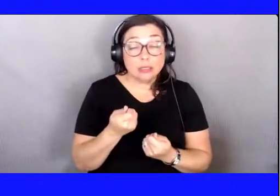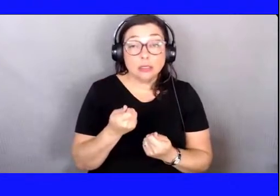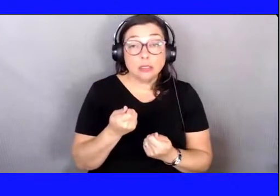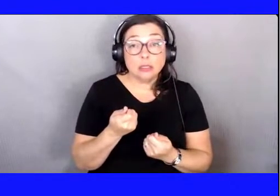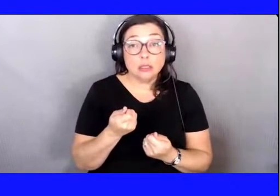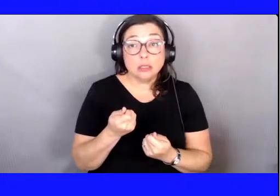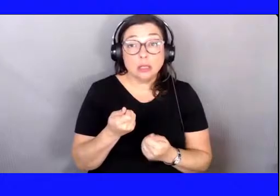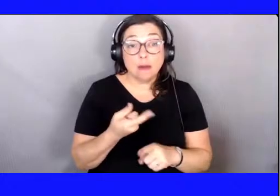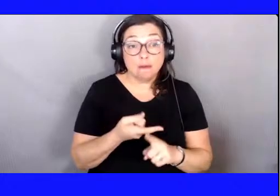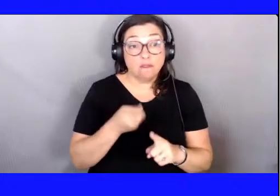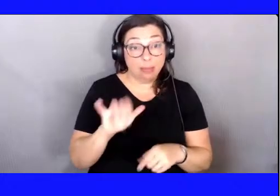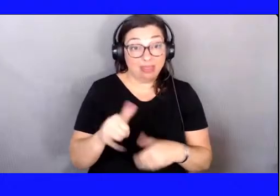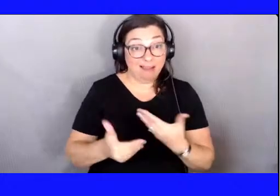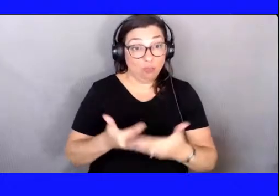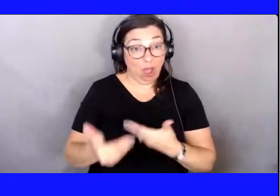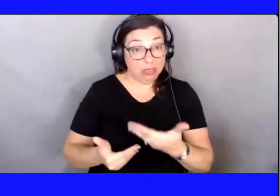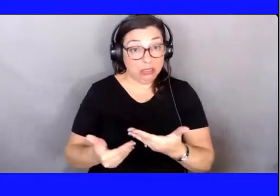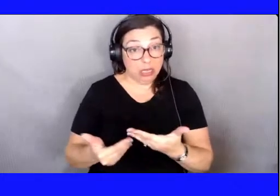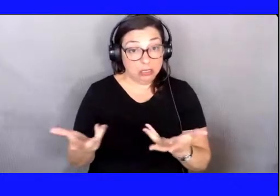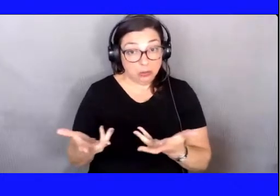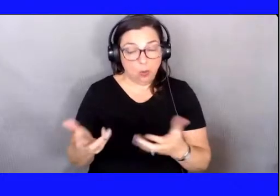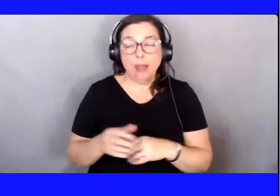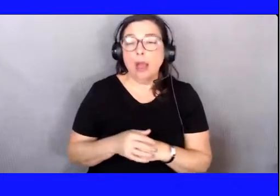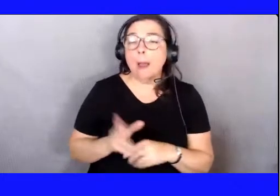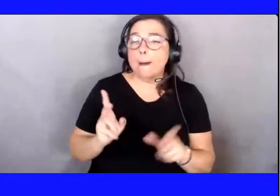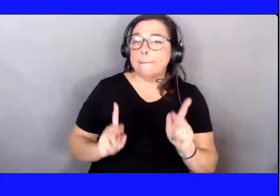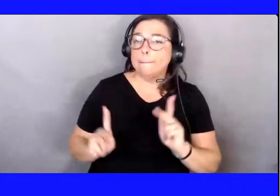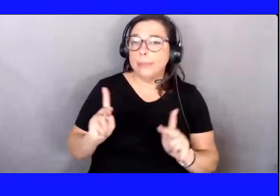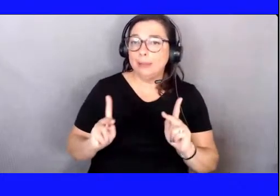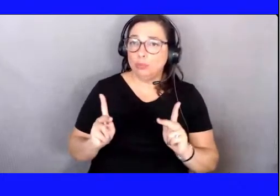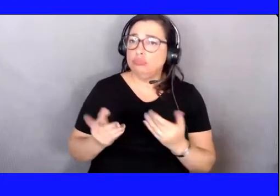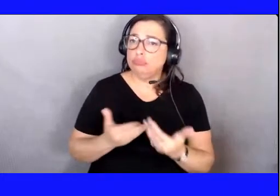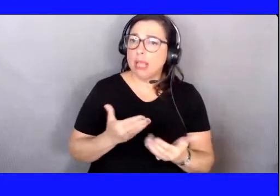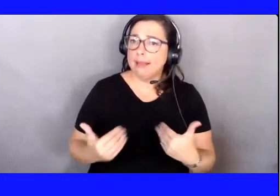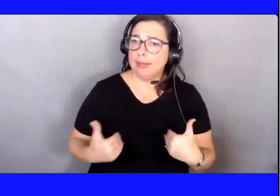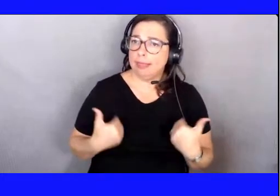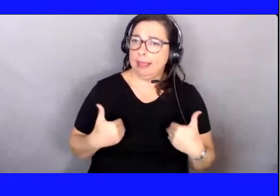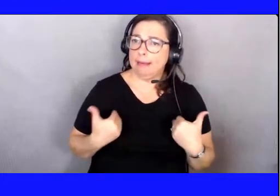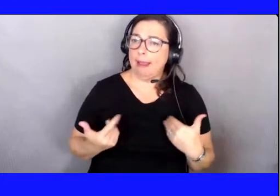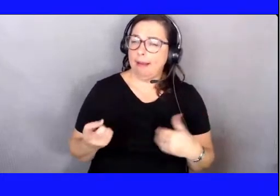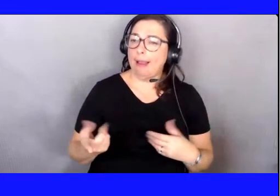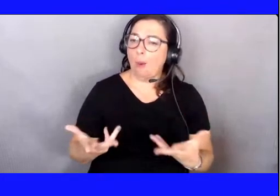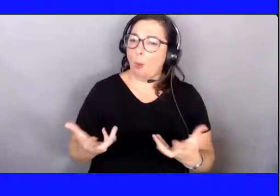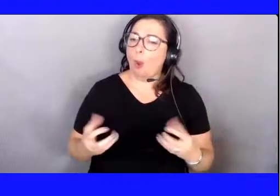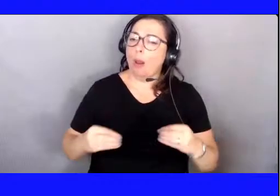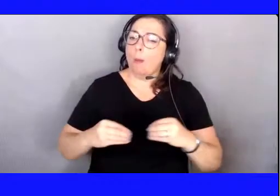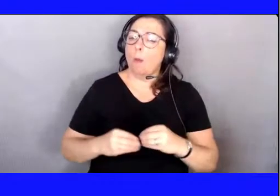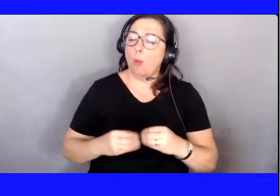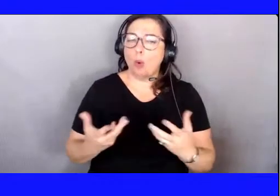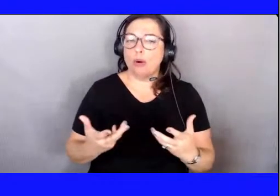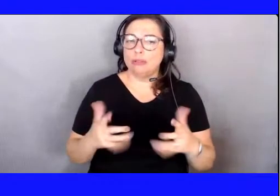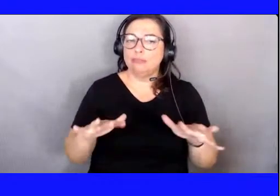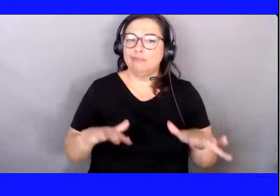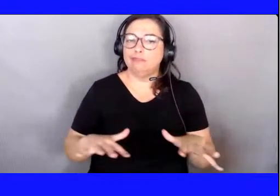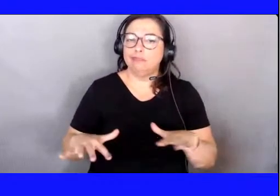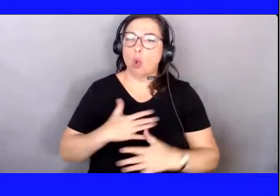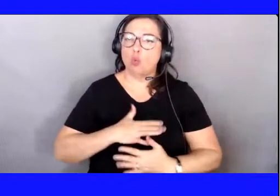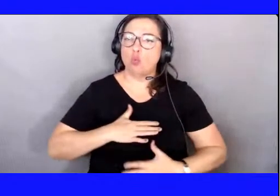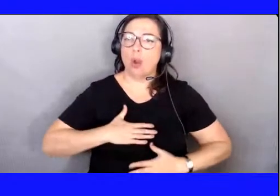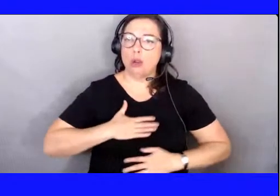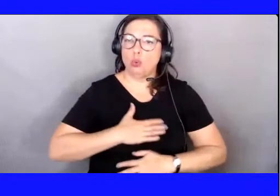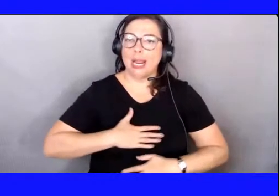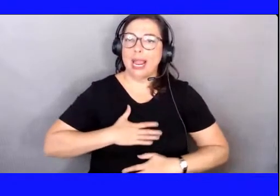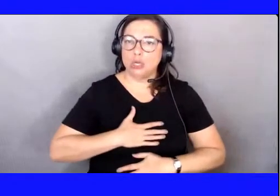that process was that people really, even the young kids, wanted a little bit more of a passive recreation experience,